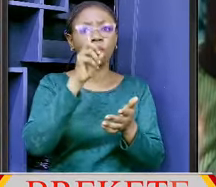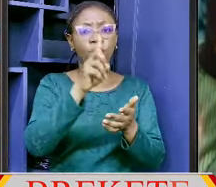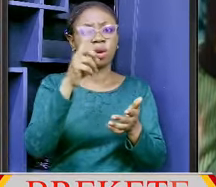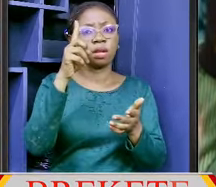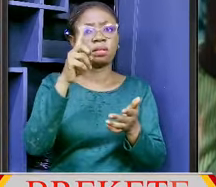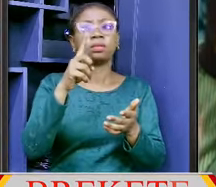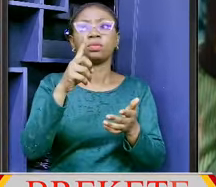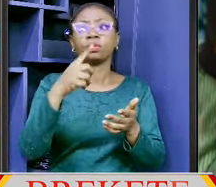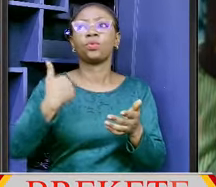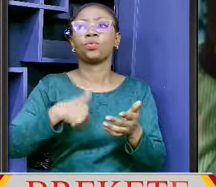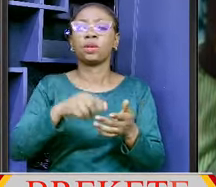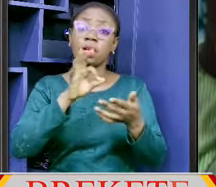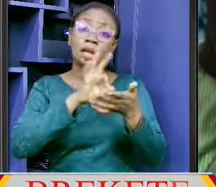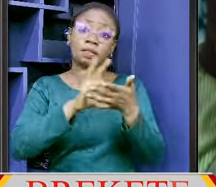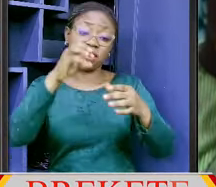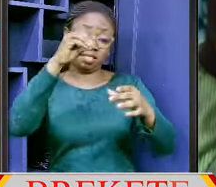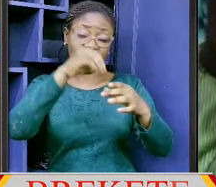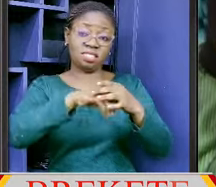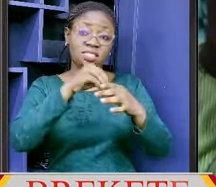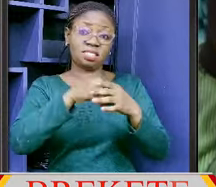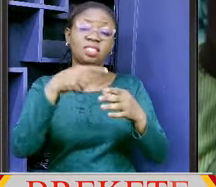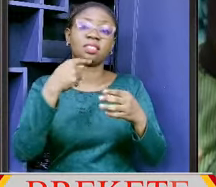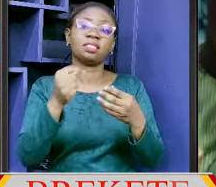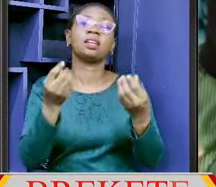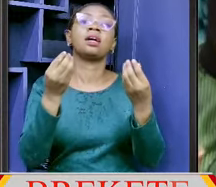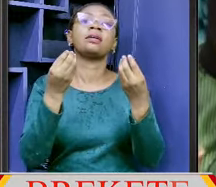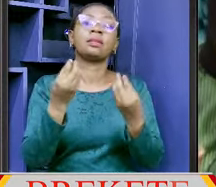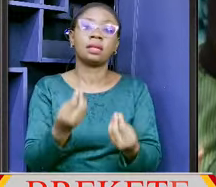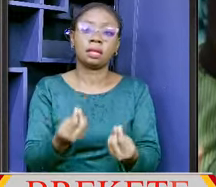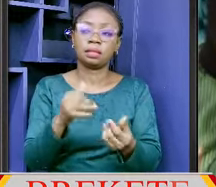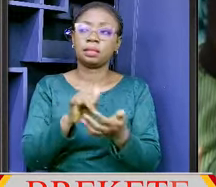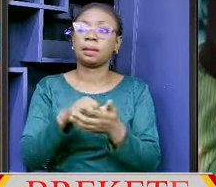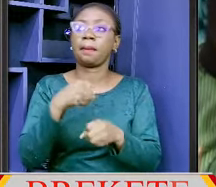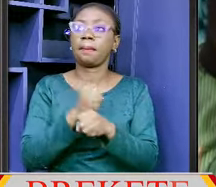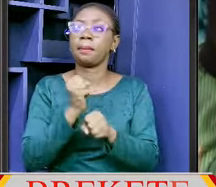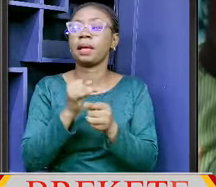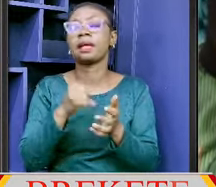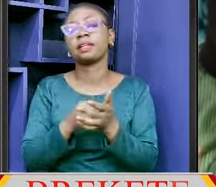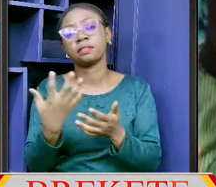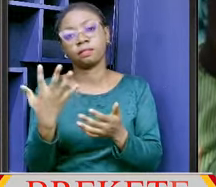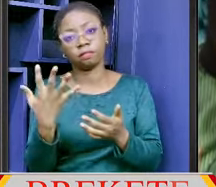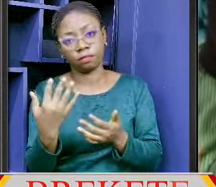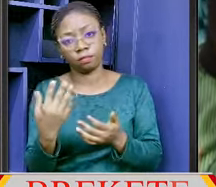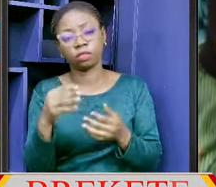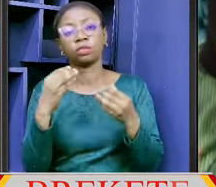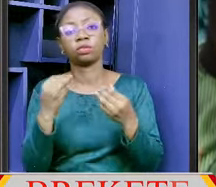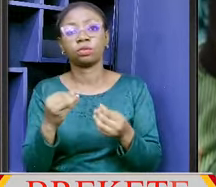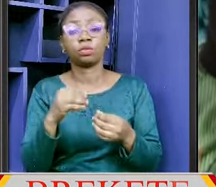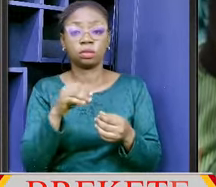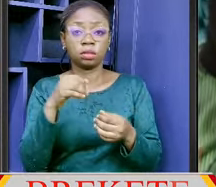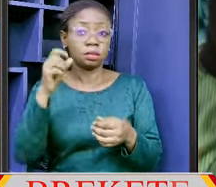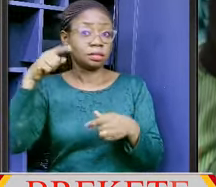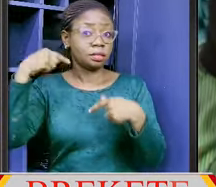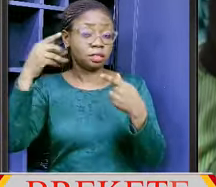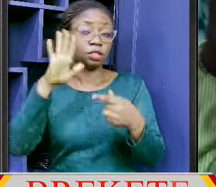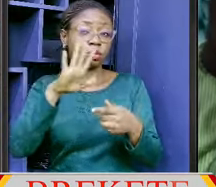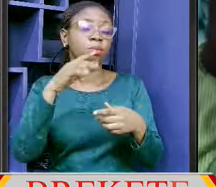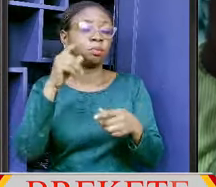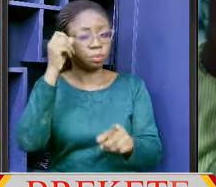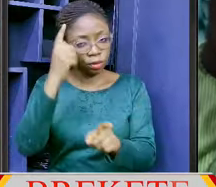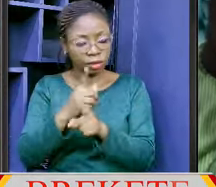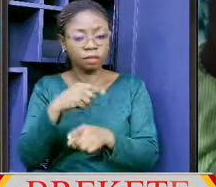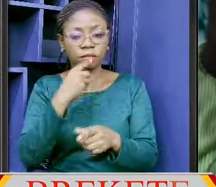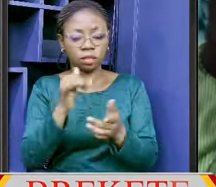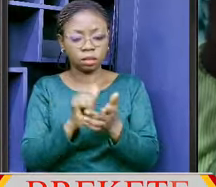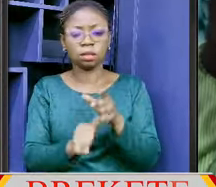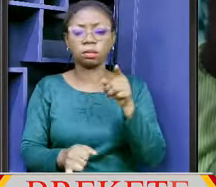we counted it inside our land and make it 15. So they told me, okay, since your brother have said that,